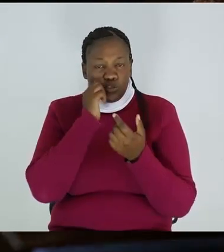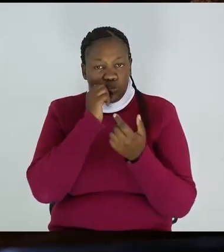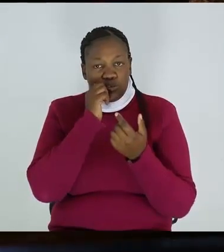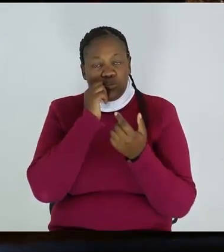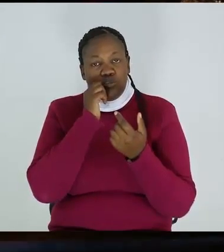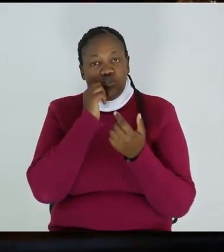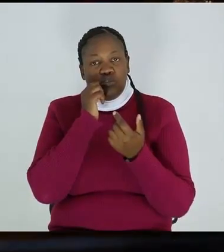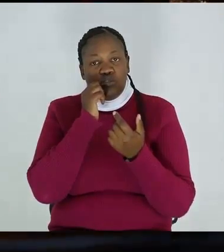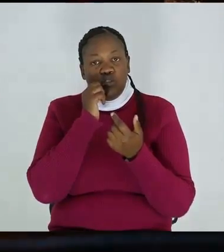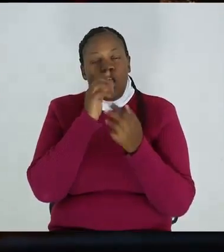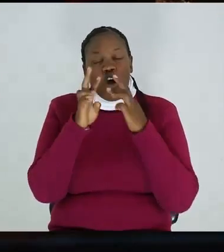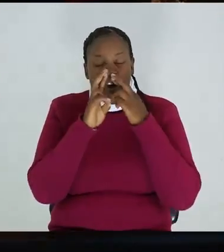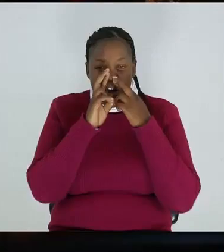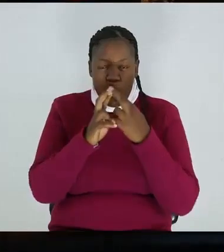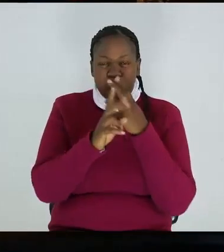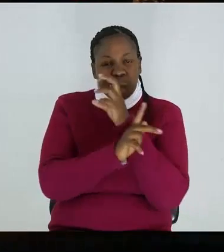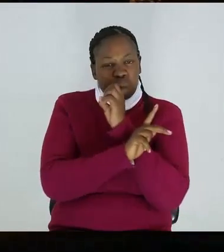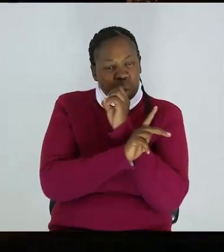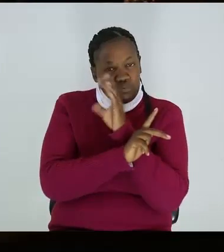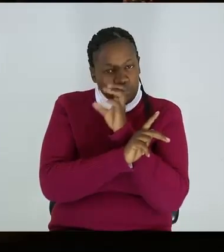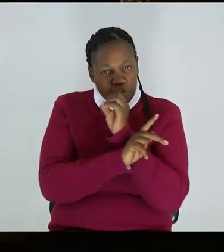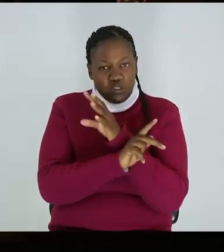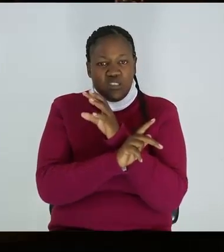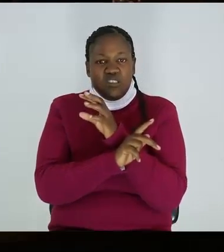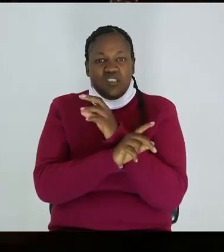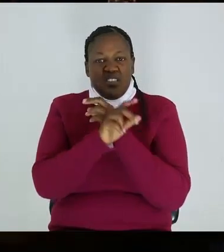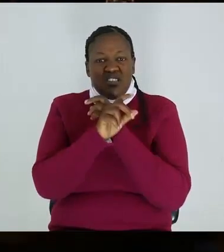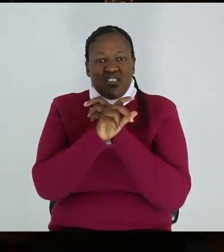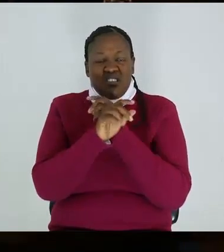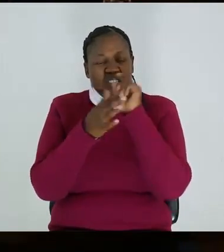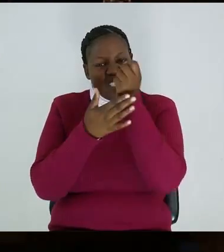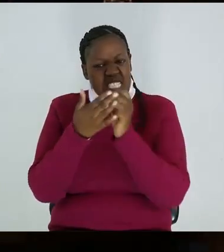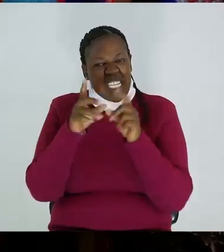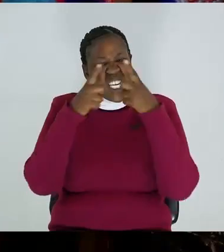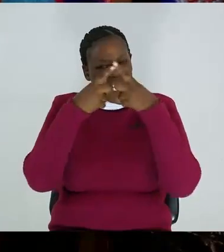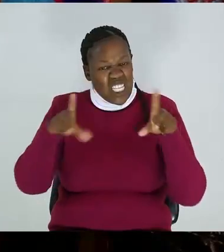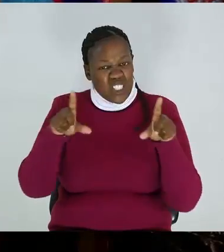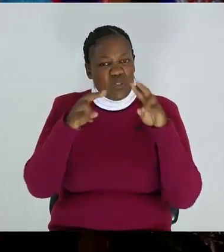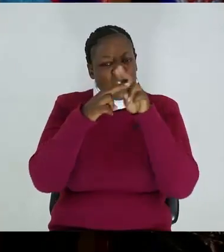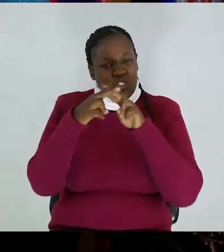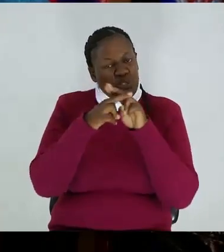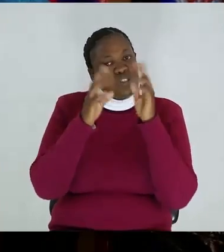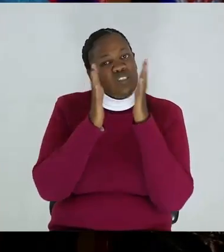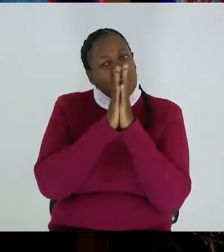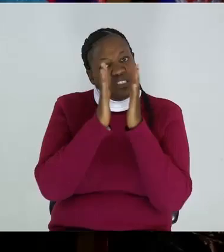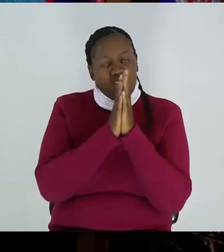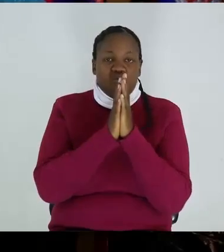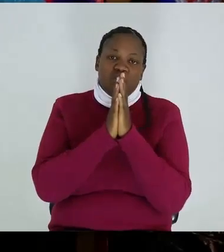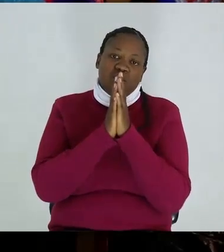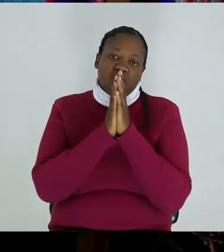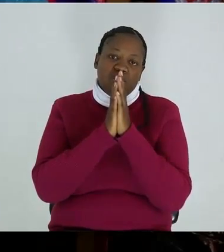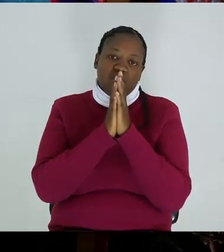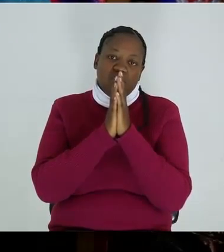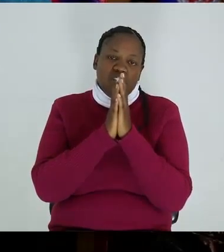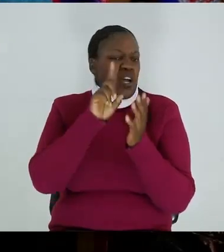ma'am. We were hoping you'd advise us about figure of speech in novel writing. Please, if you would. My